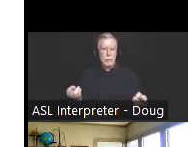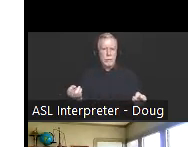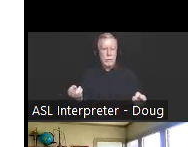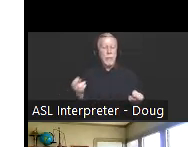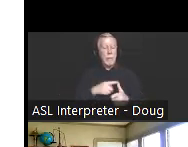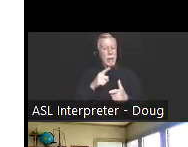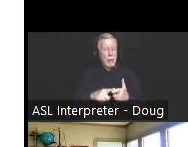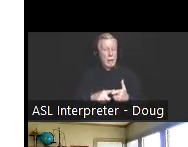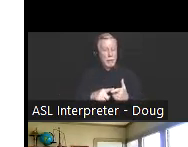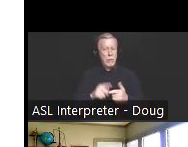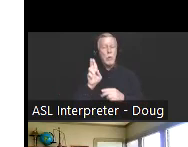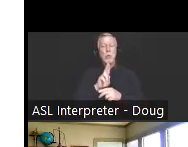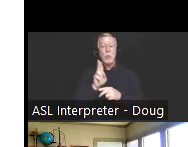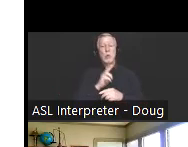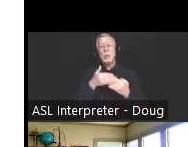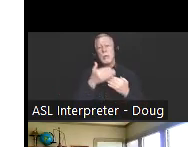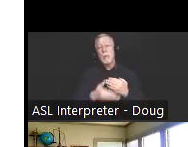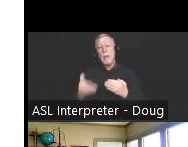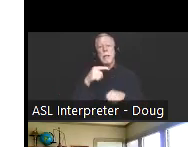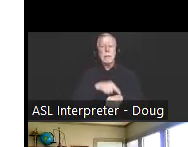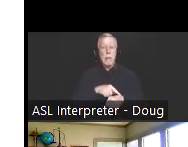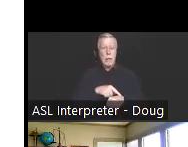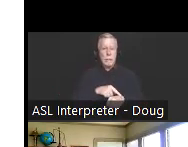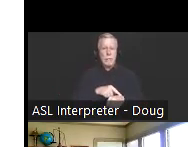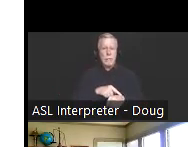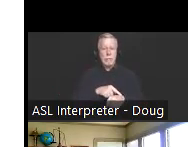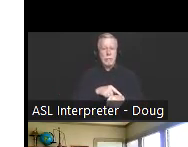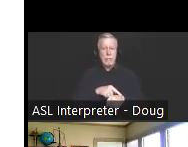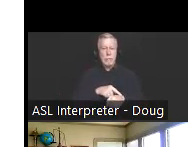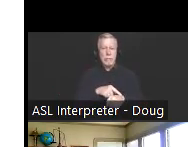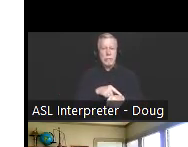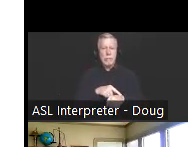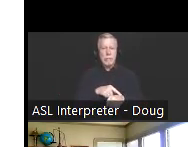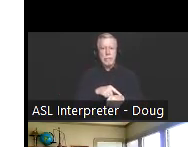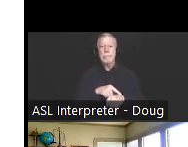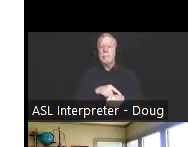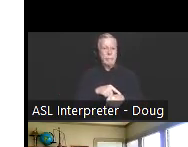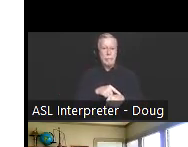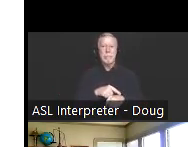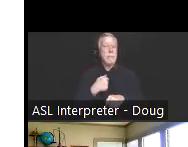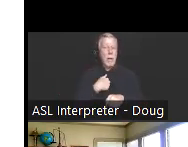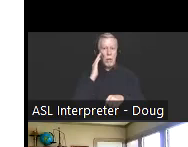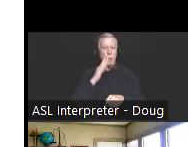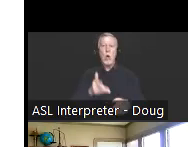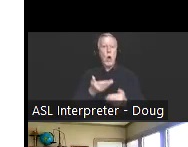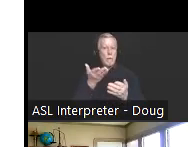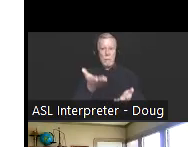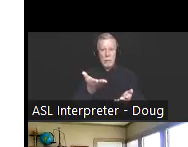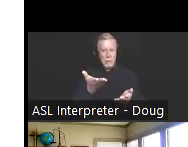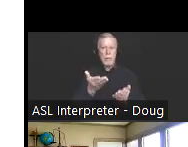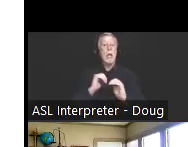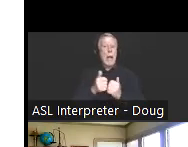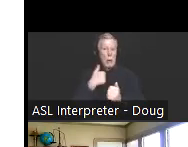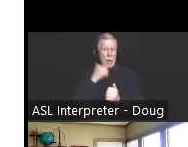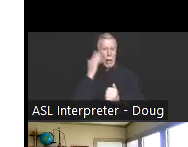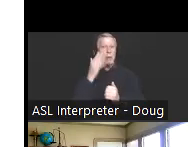then we'll spend the remaining time just I'm going to offer some recommendations about how I would attack the